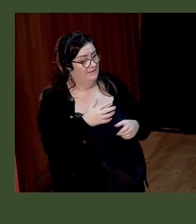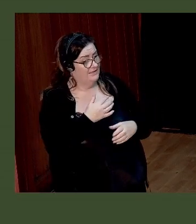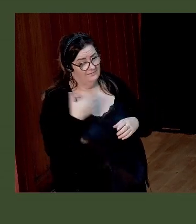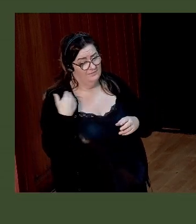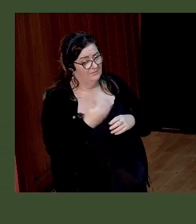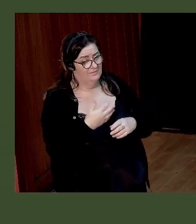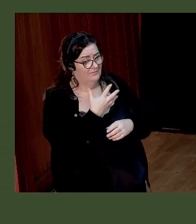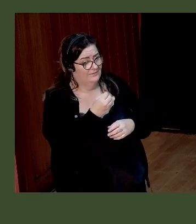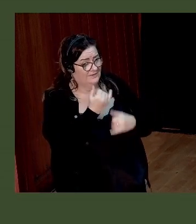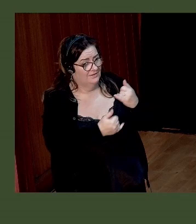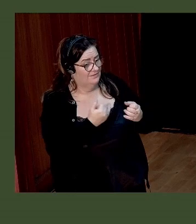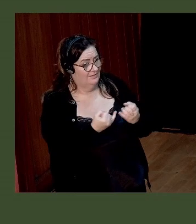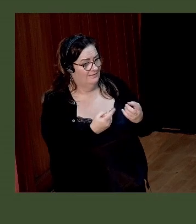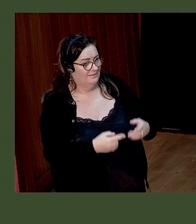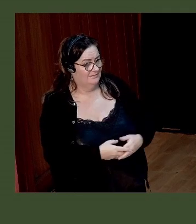years.